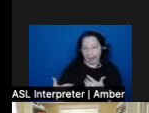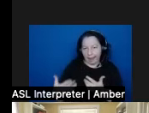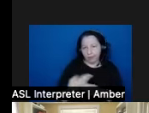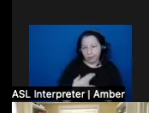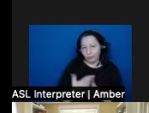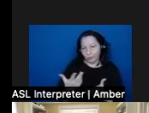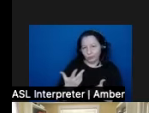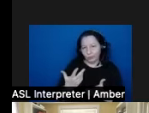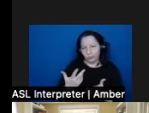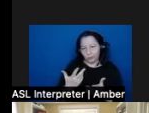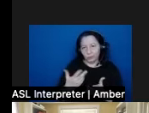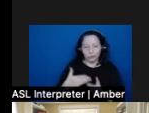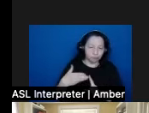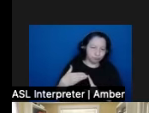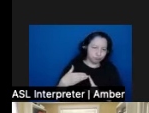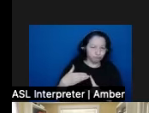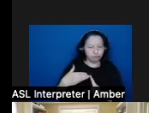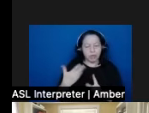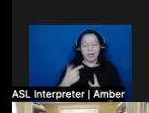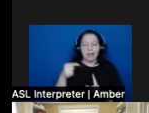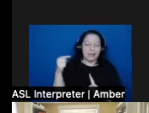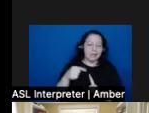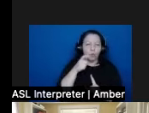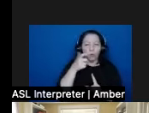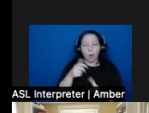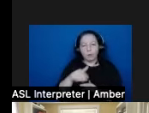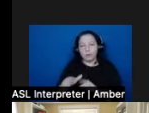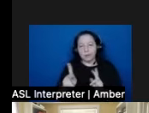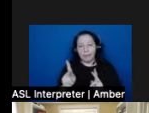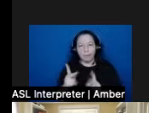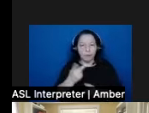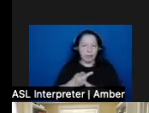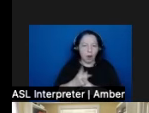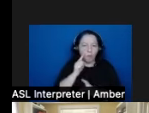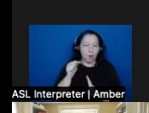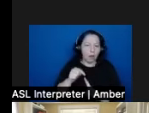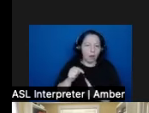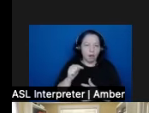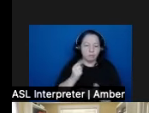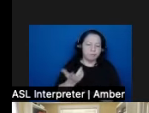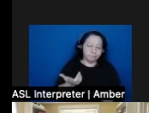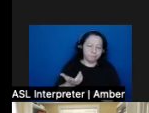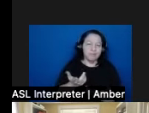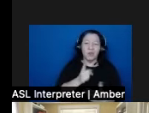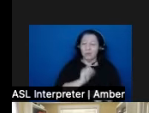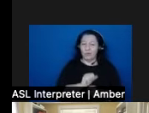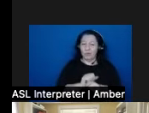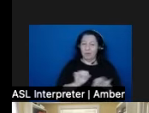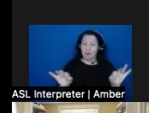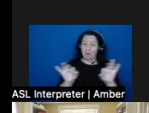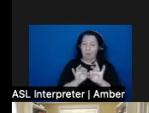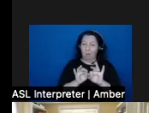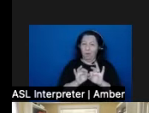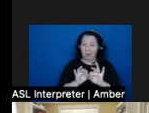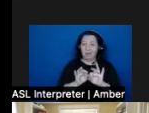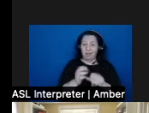and you look to, and this is who we want to send folks to, but I think it's important that you take the time to